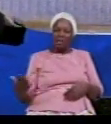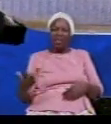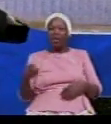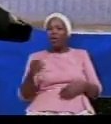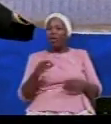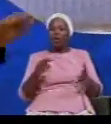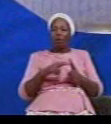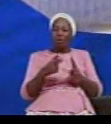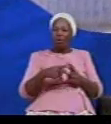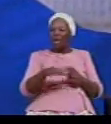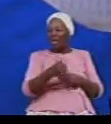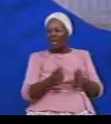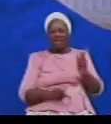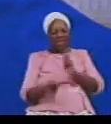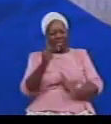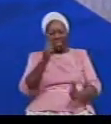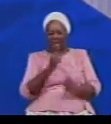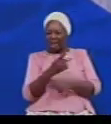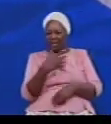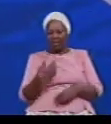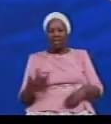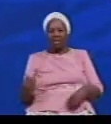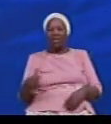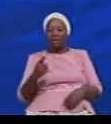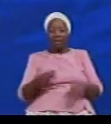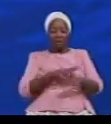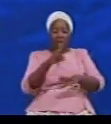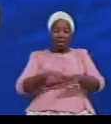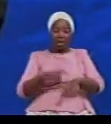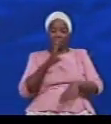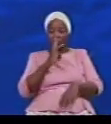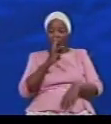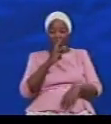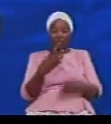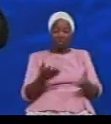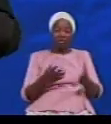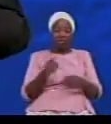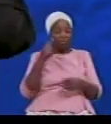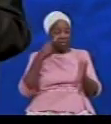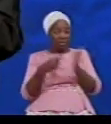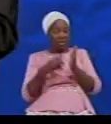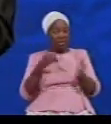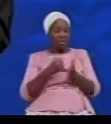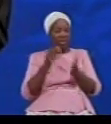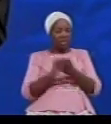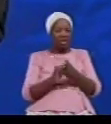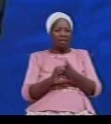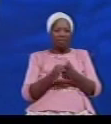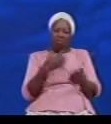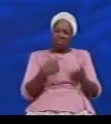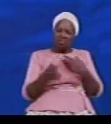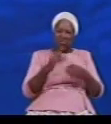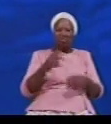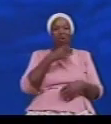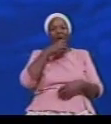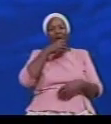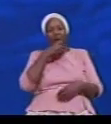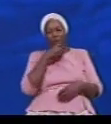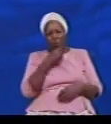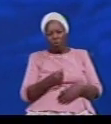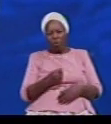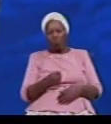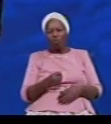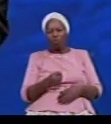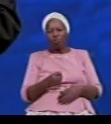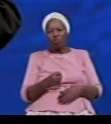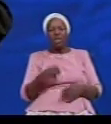any such thing. The ordinary water, have you noticed, you know, even if you are old chronologically